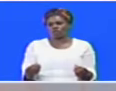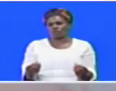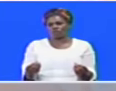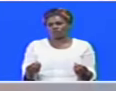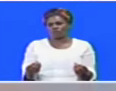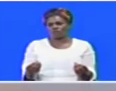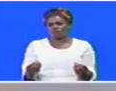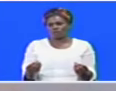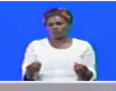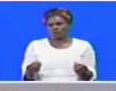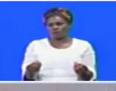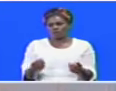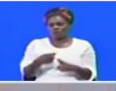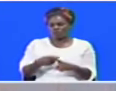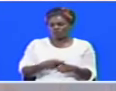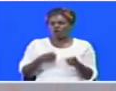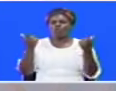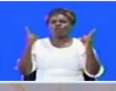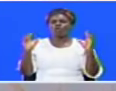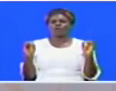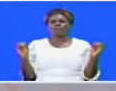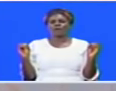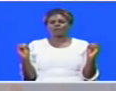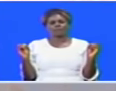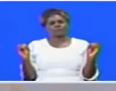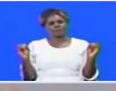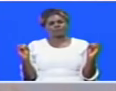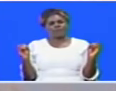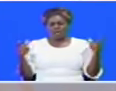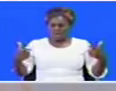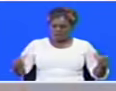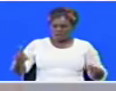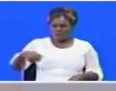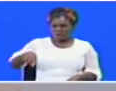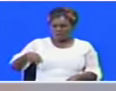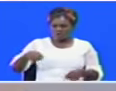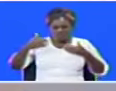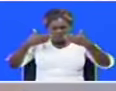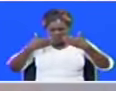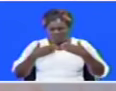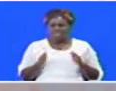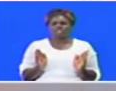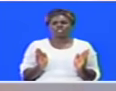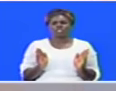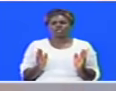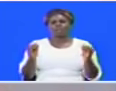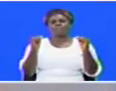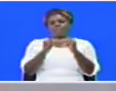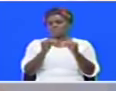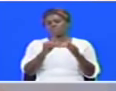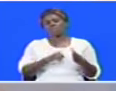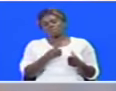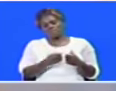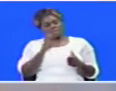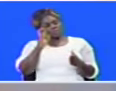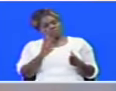discovered they had not removed it from the lorry. So let's allow us to complete, this meeting and